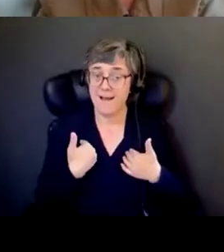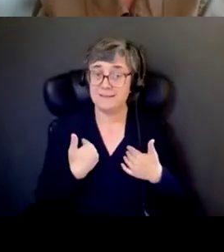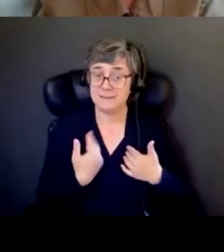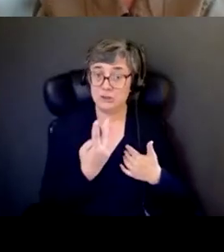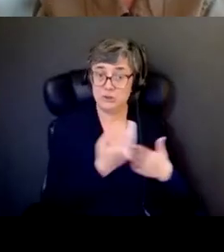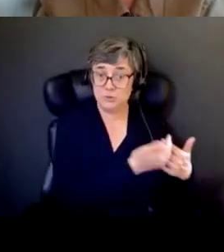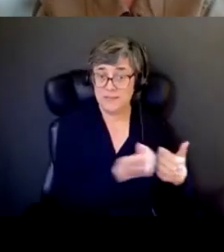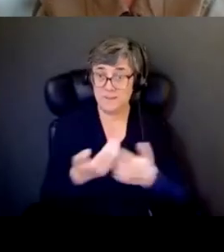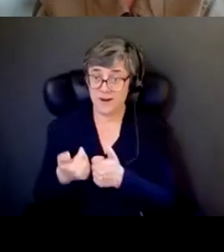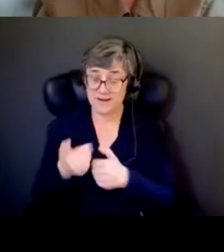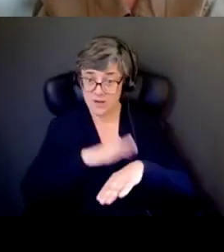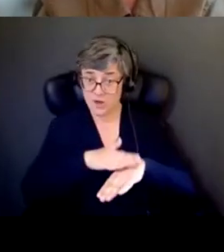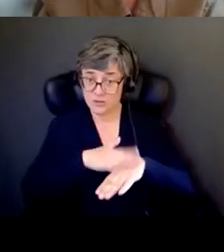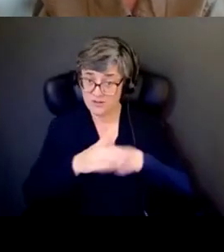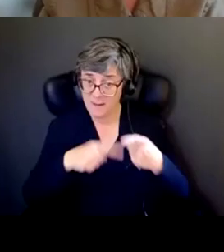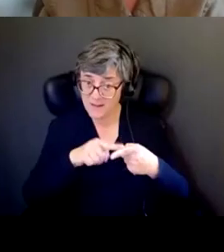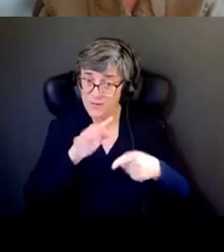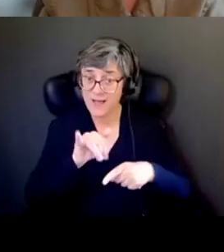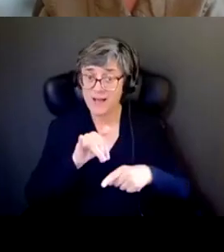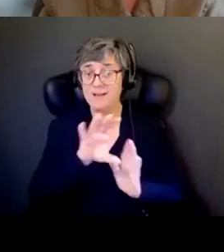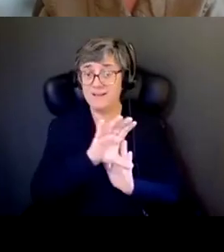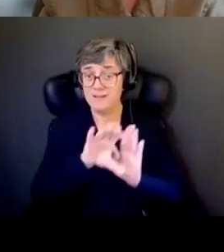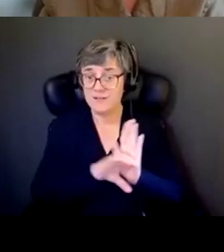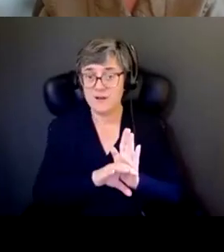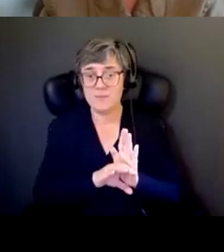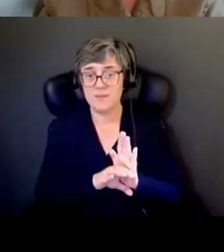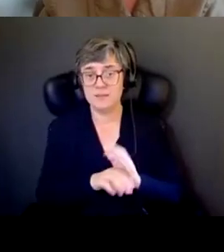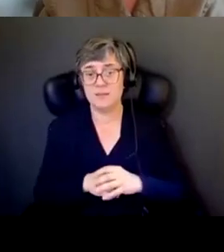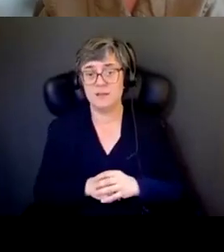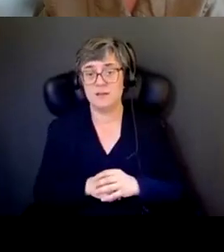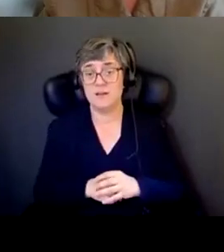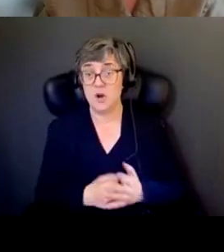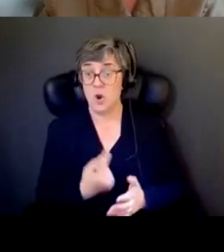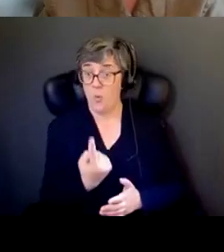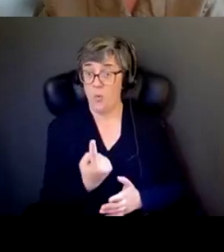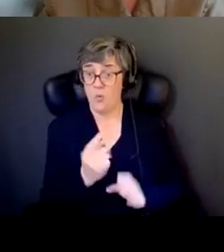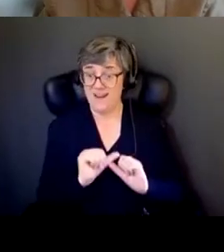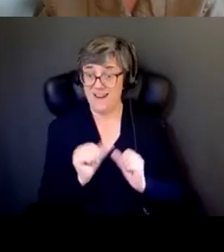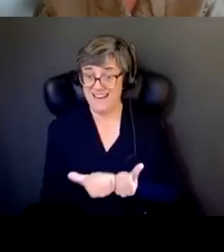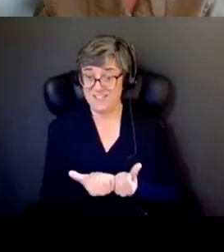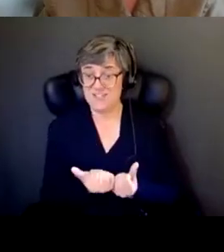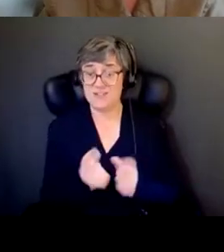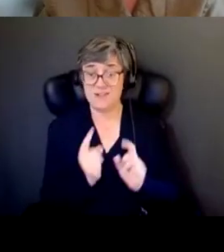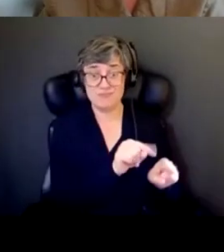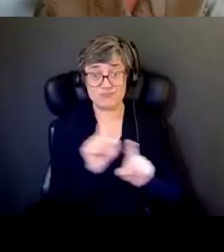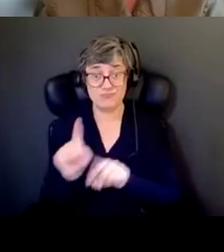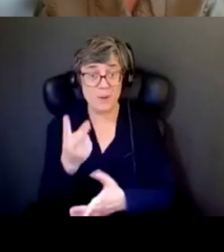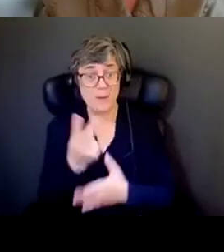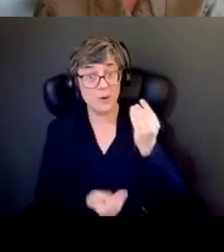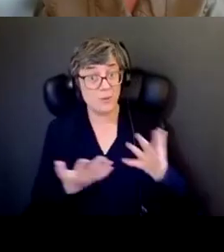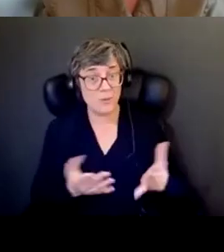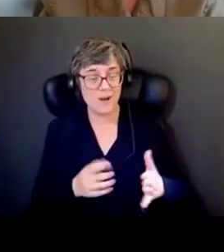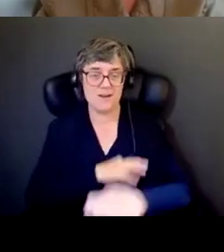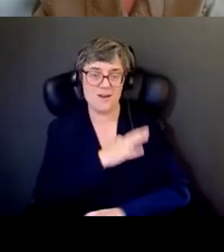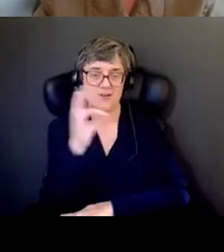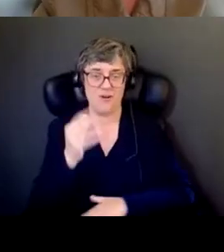where, like I said, the intentions are good. And really, like I said, it's about opening up those silos. I think there's lots more to say to this, but